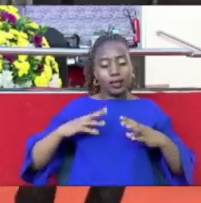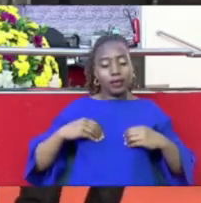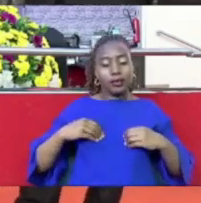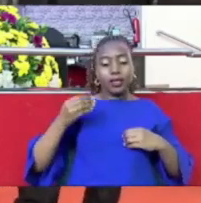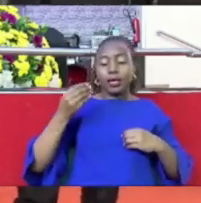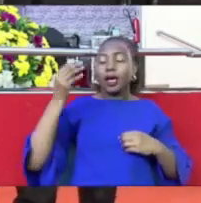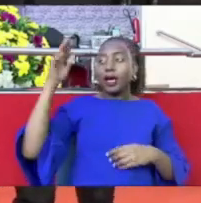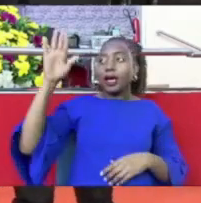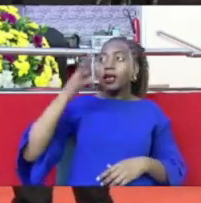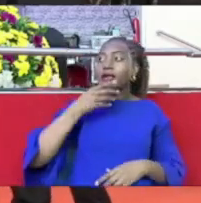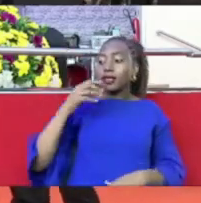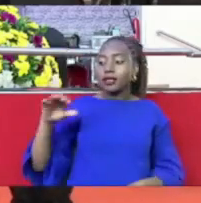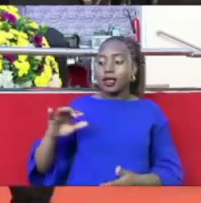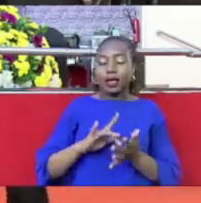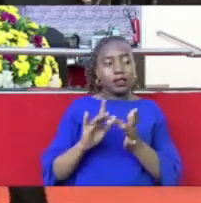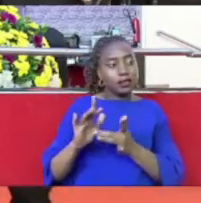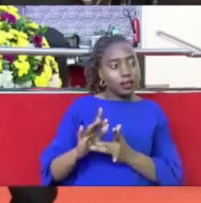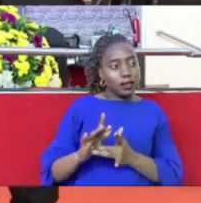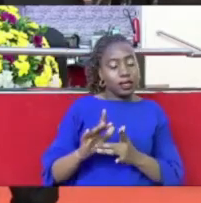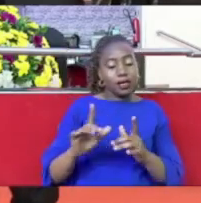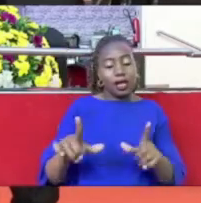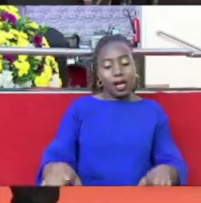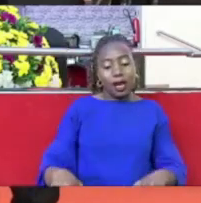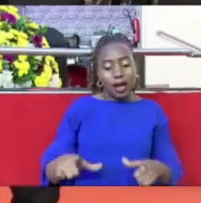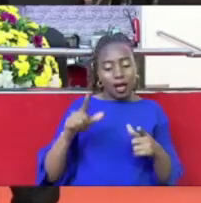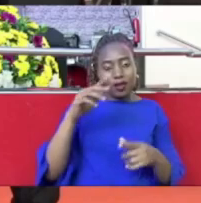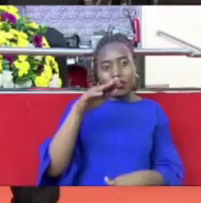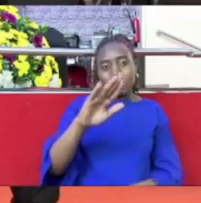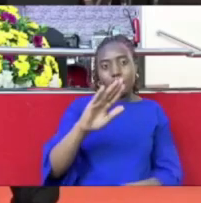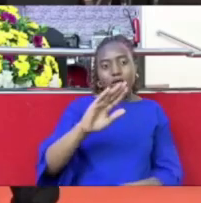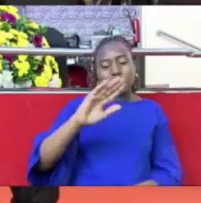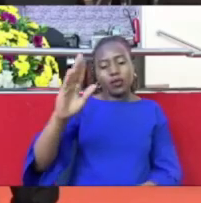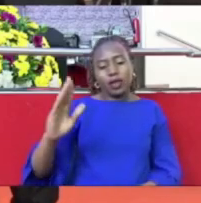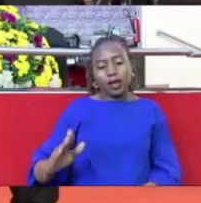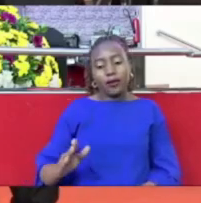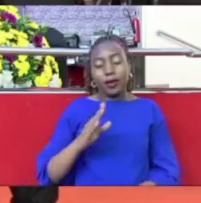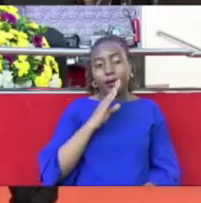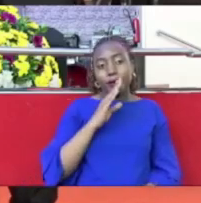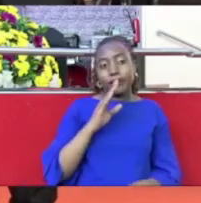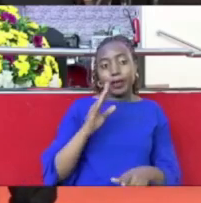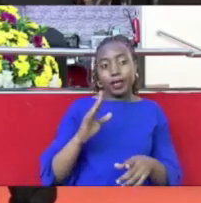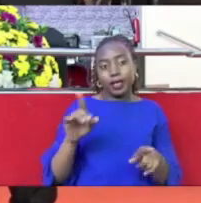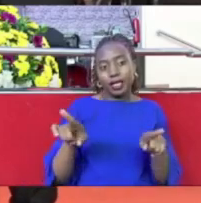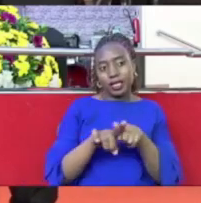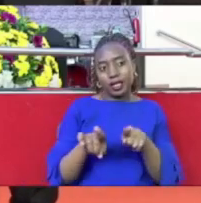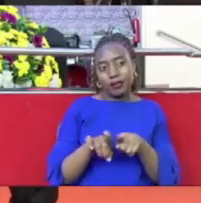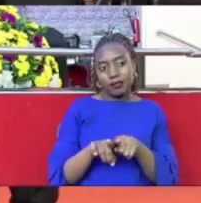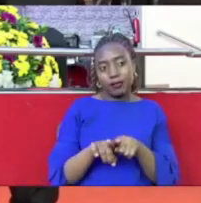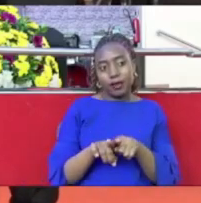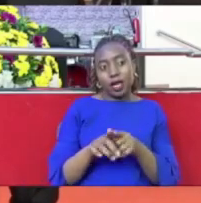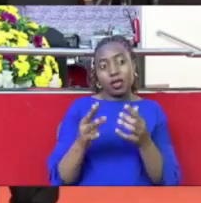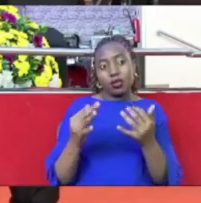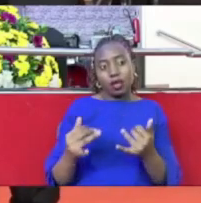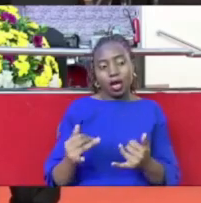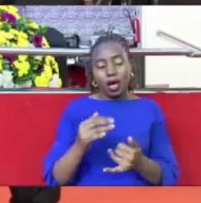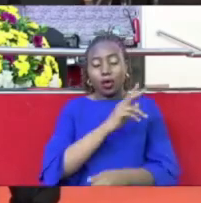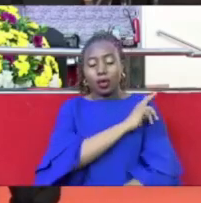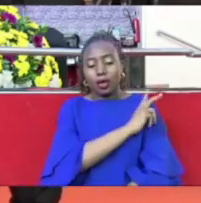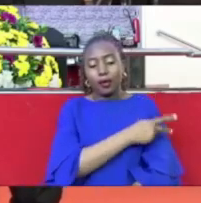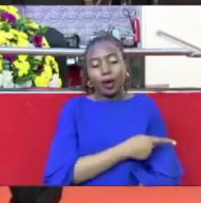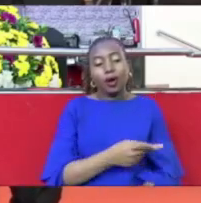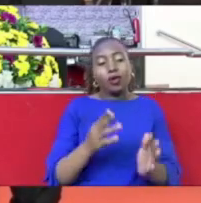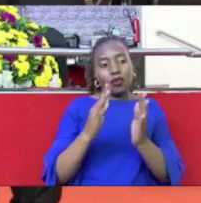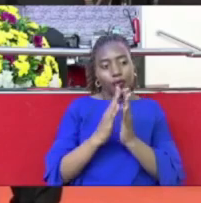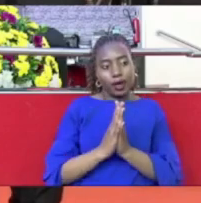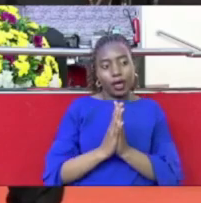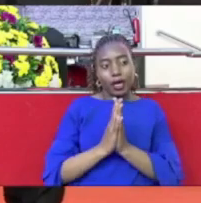be the same again. Aisha yako haiwezi kuwa vile tena. So the story of the prayer, na hivyo basi hadithi ya maombi, was our first reading. Ni somo letu